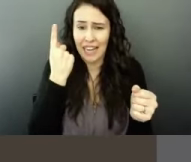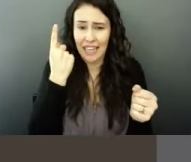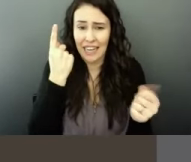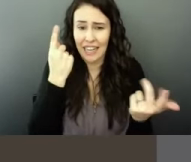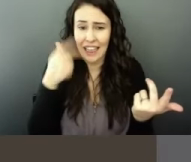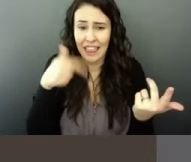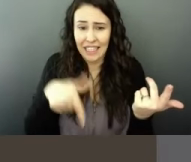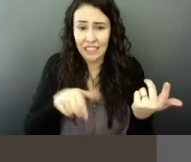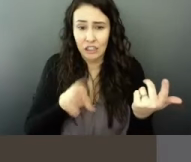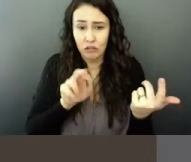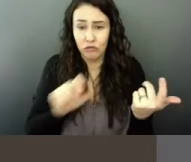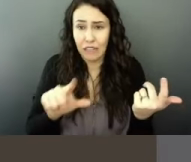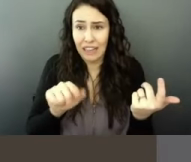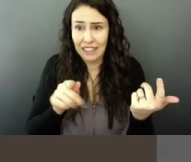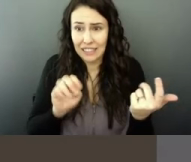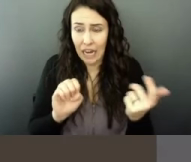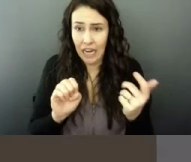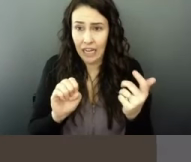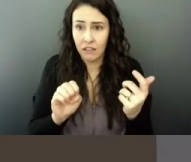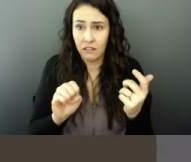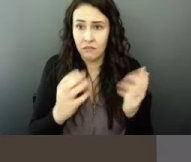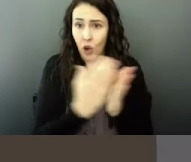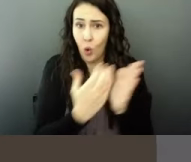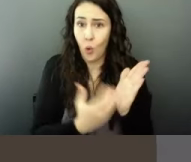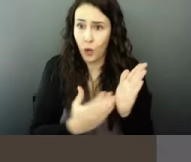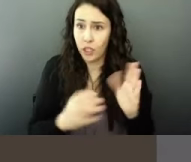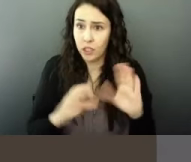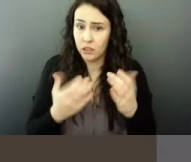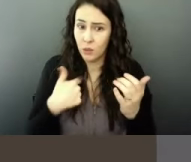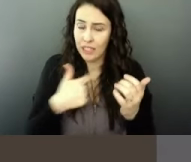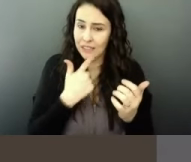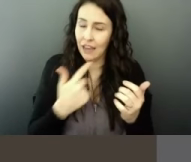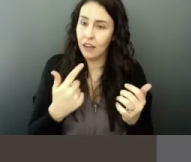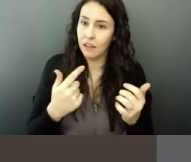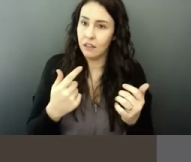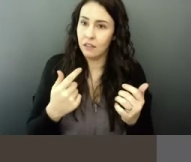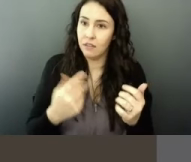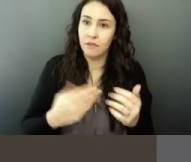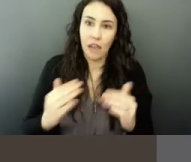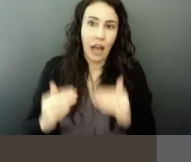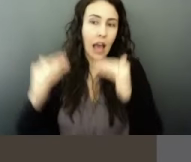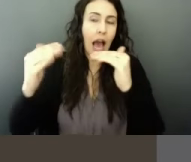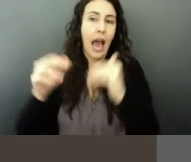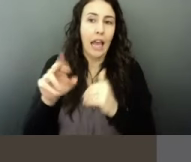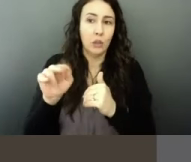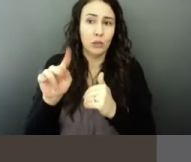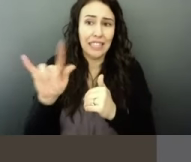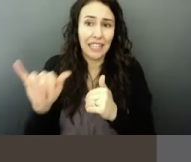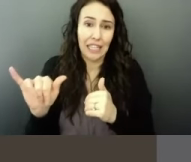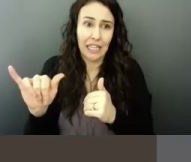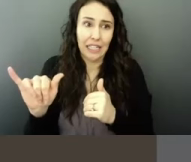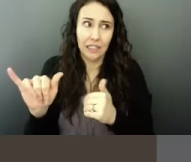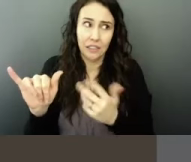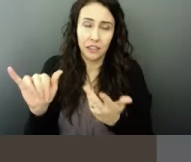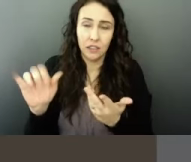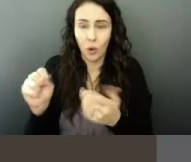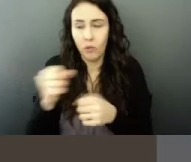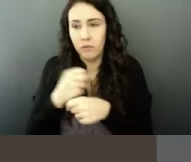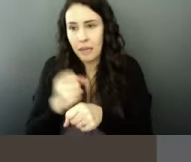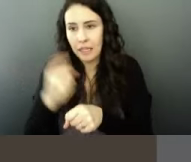course, so I think we did say it was high utility, so it would make sense for this. So again,